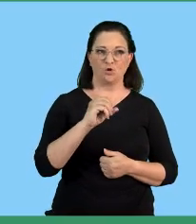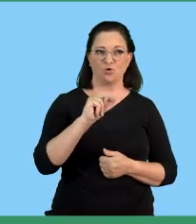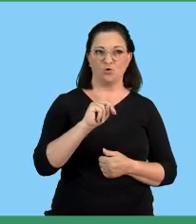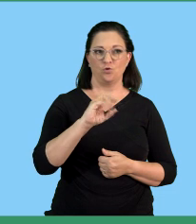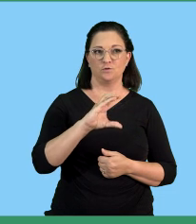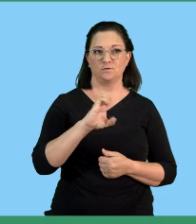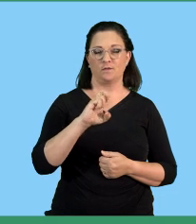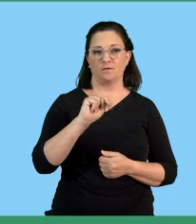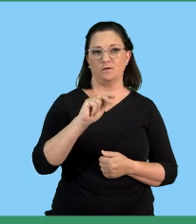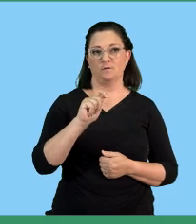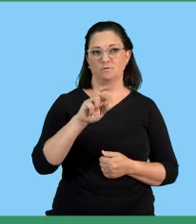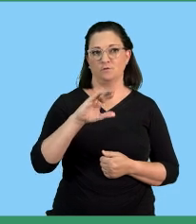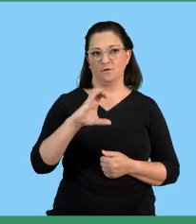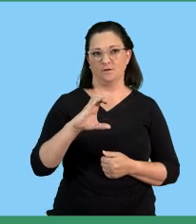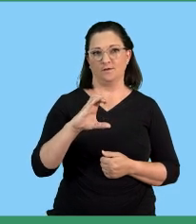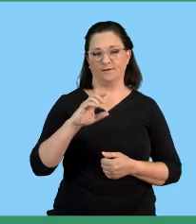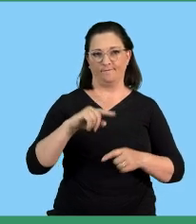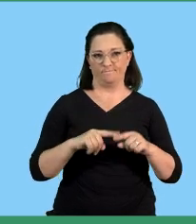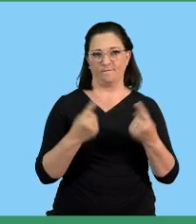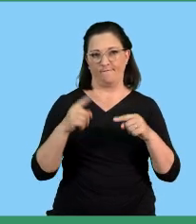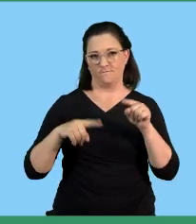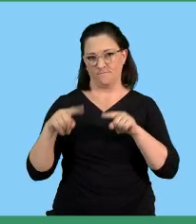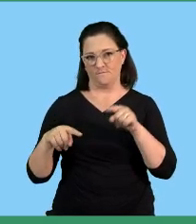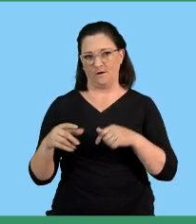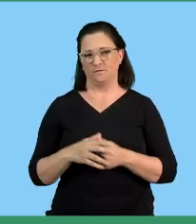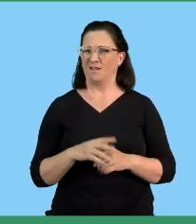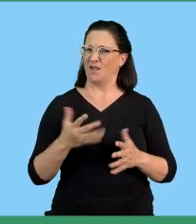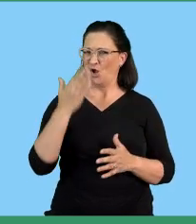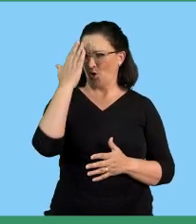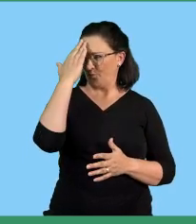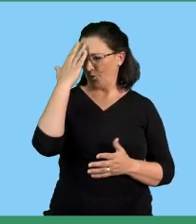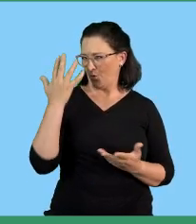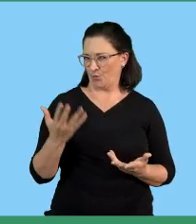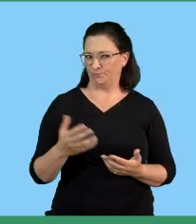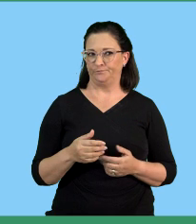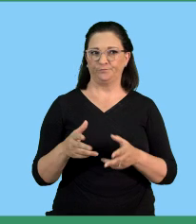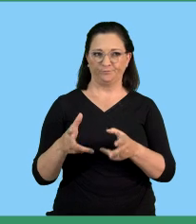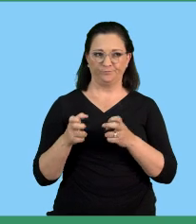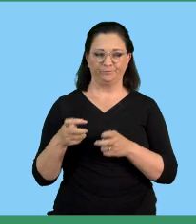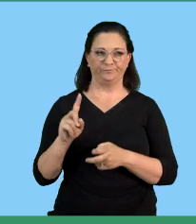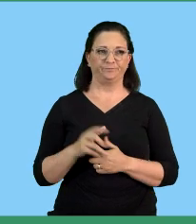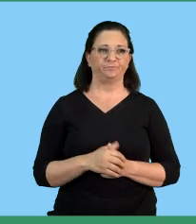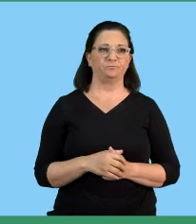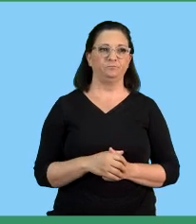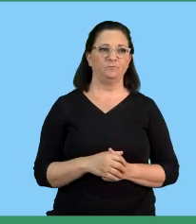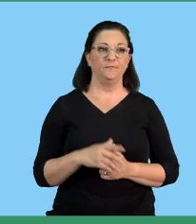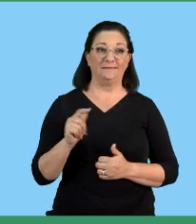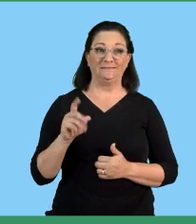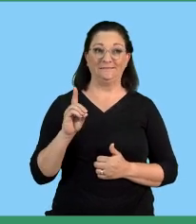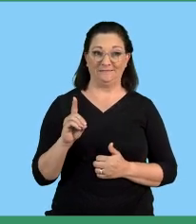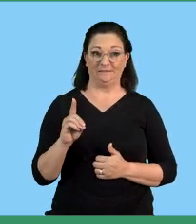is concentric diversification. How do we know that it's concentric diversification? Because they're